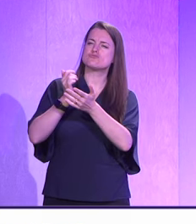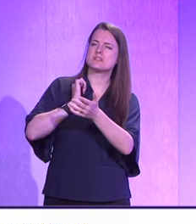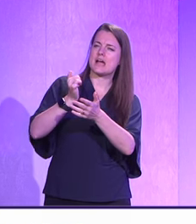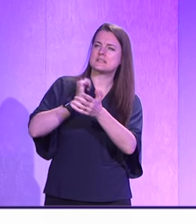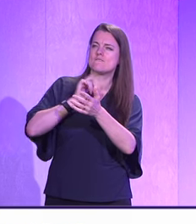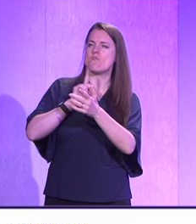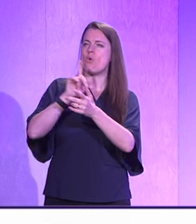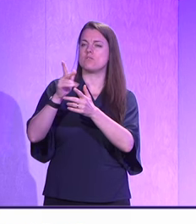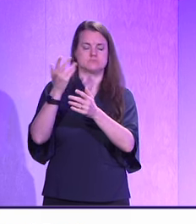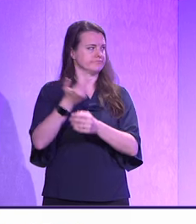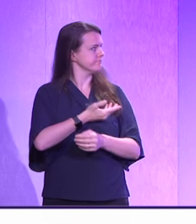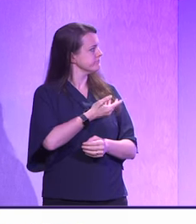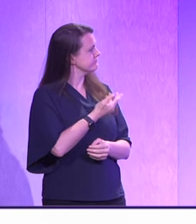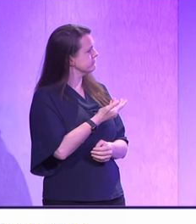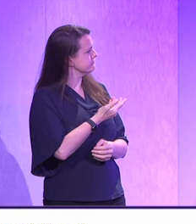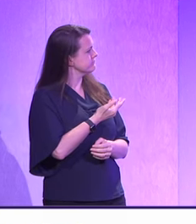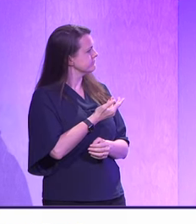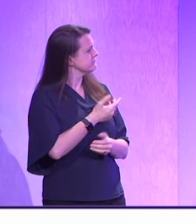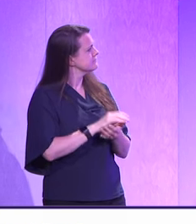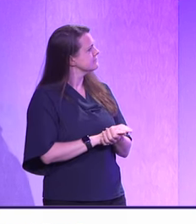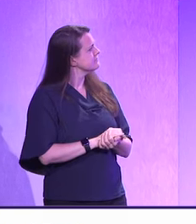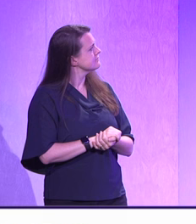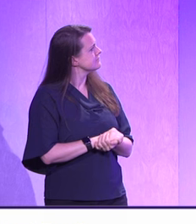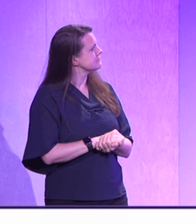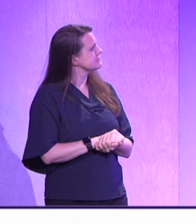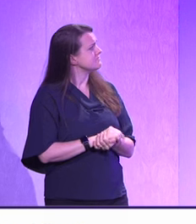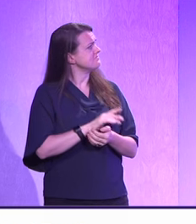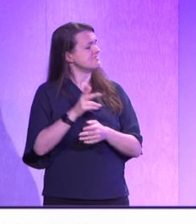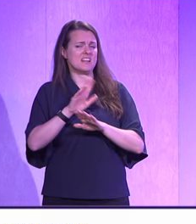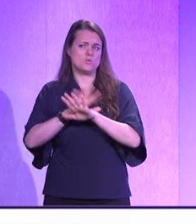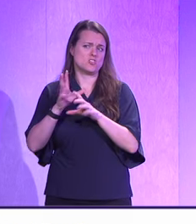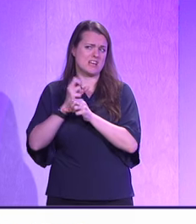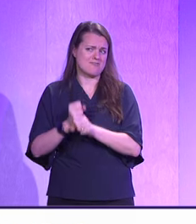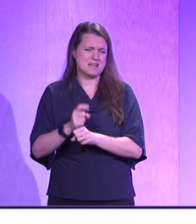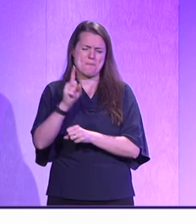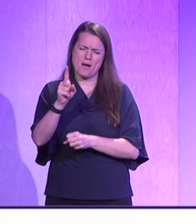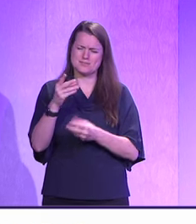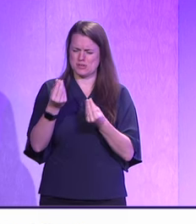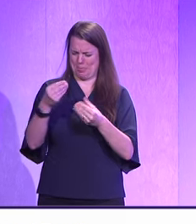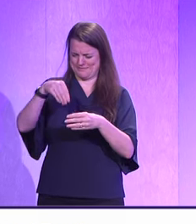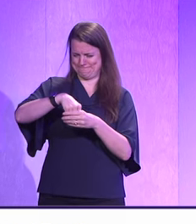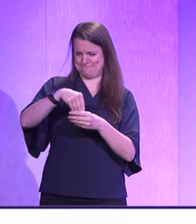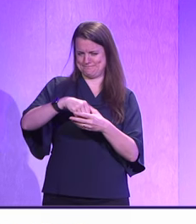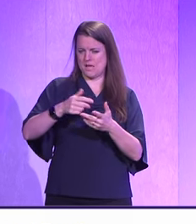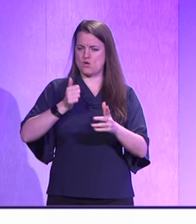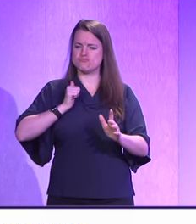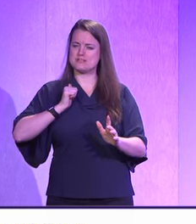delivery performance and availability. Doesn't guarantee it, but if you are using cloud, something about the nature of using cloud